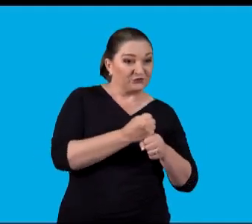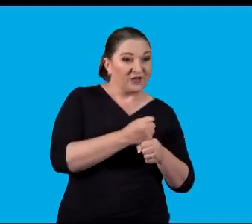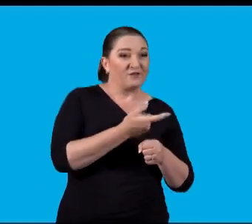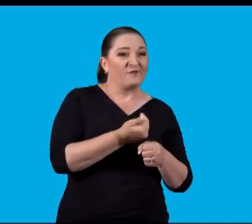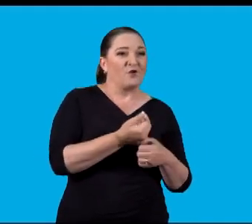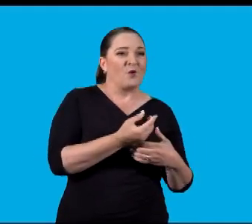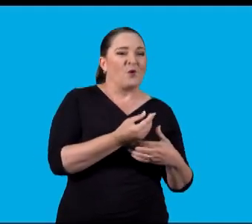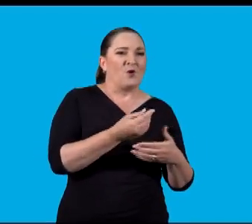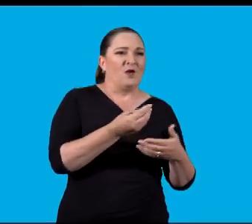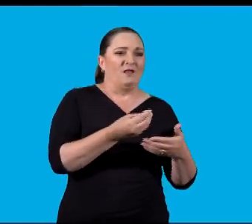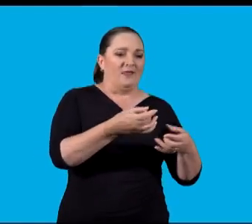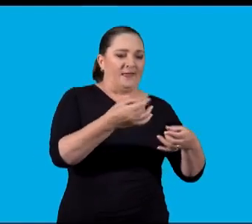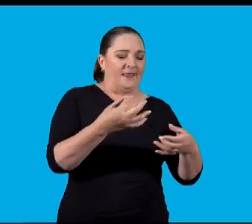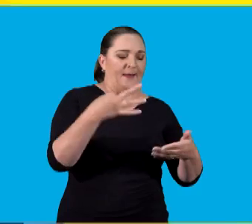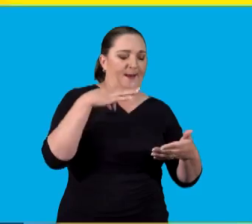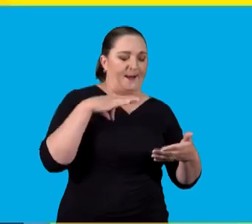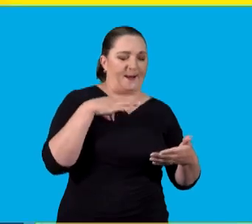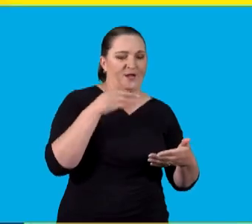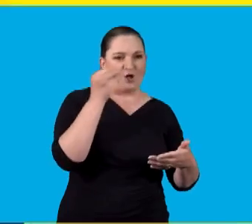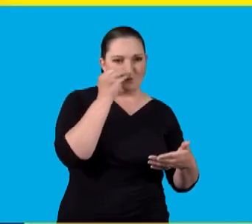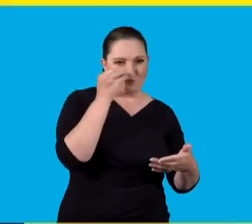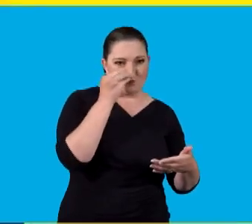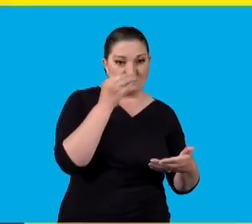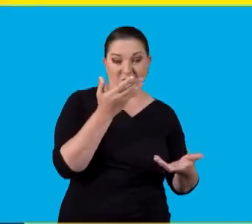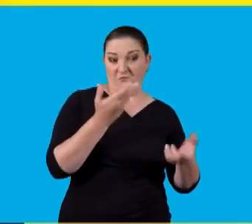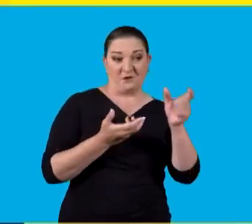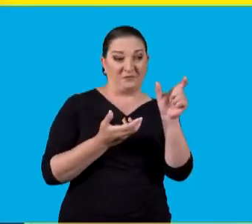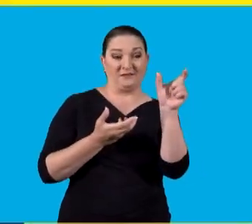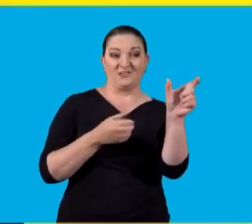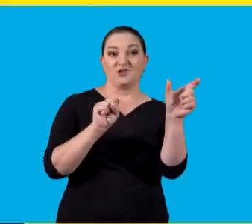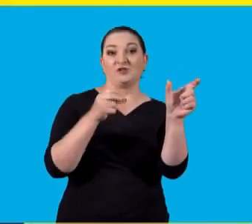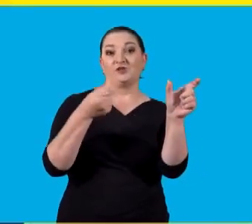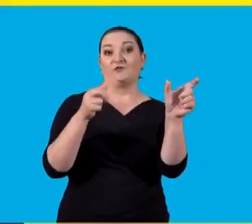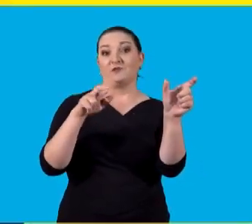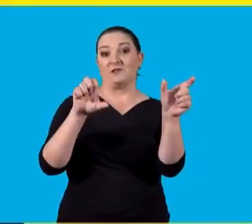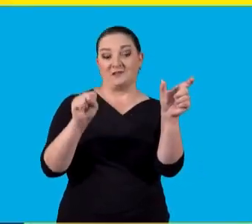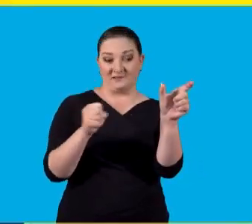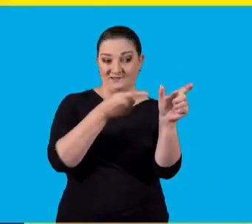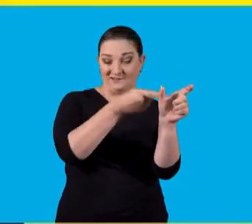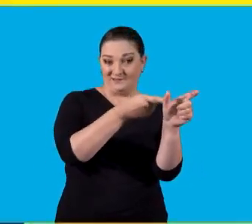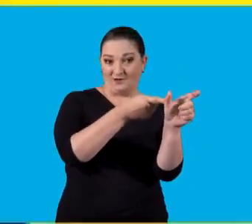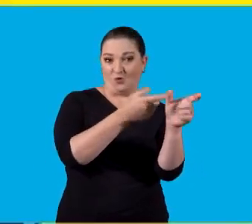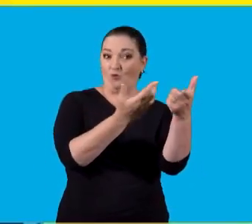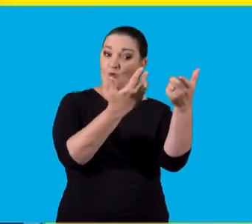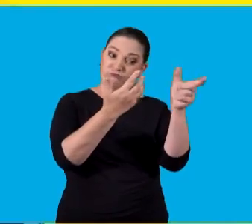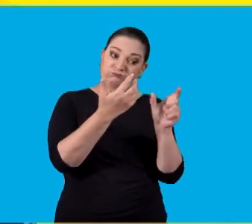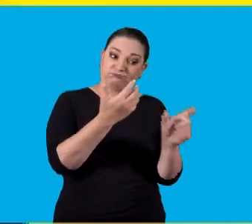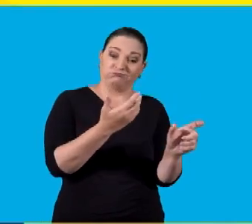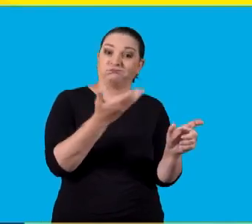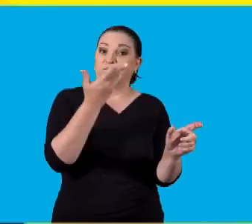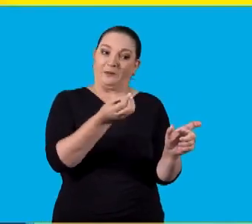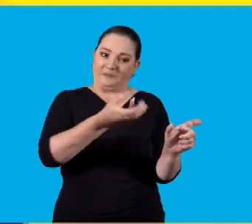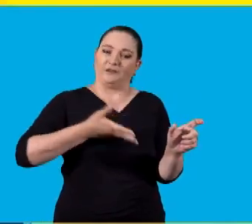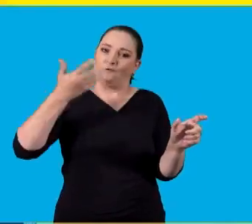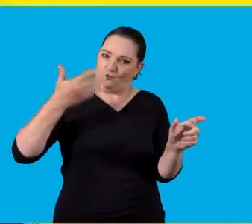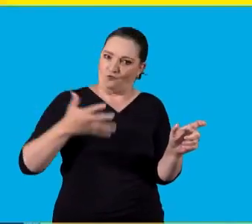calculate for the dividends paid. So you will see that at times you may be given the number of shares and you must calculate dividends, but at times some of the figures